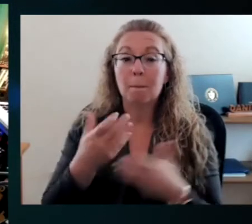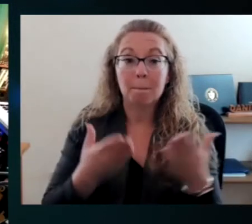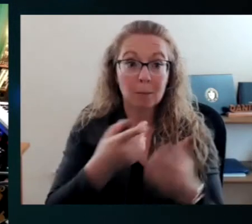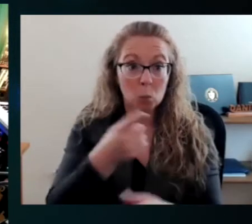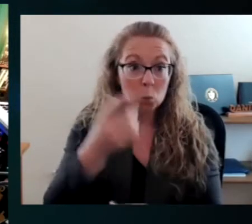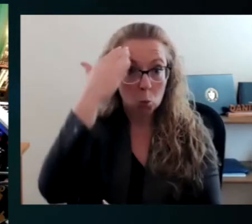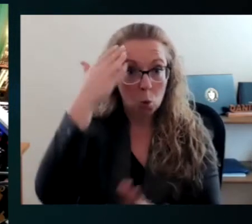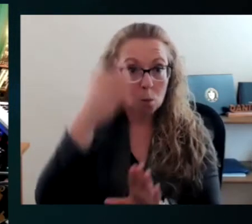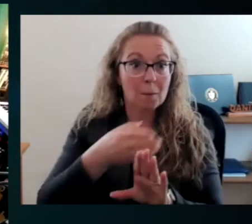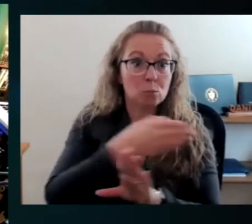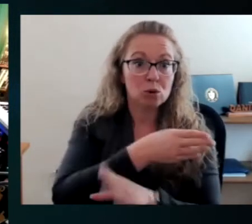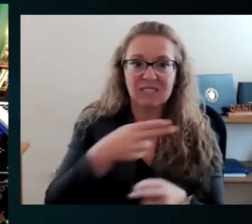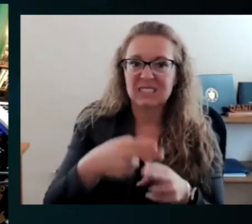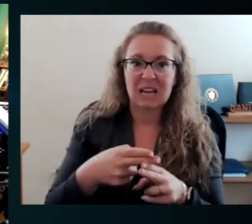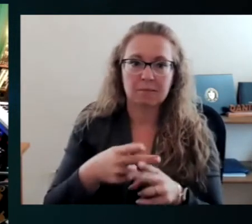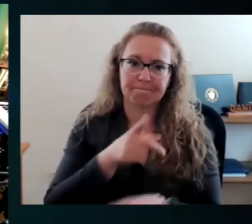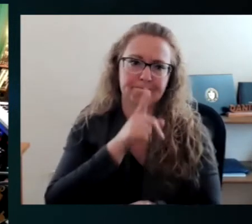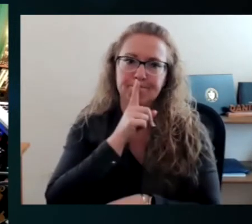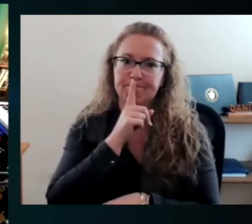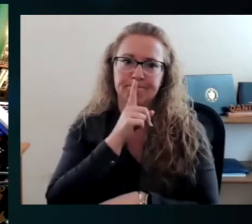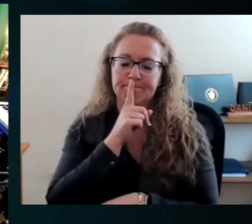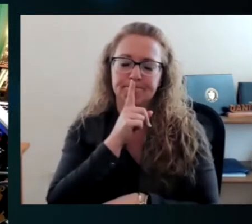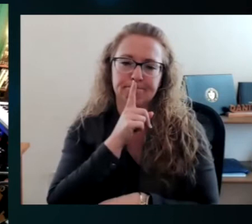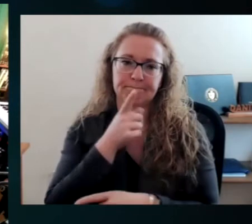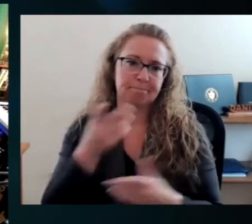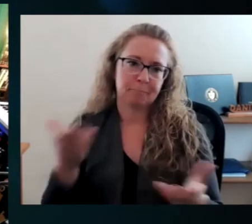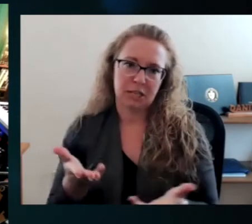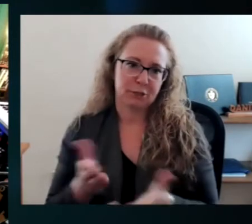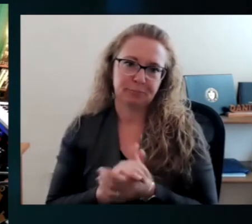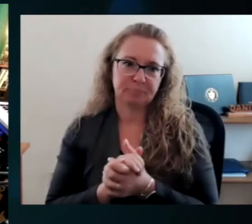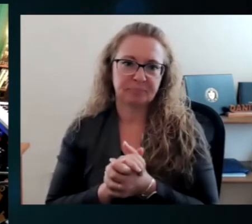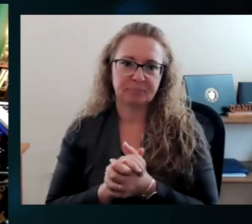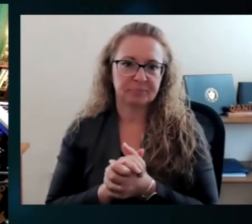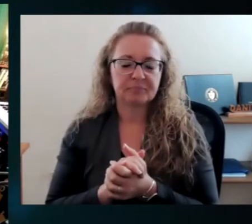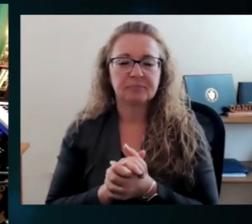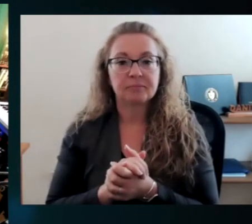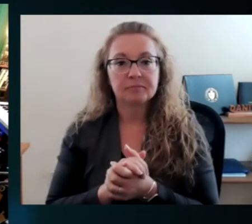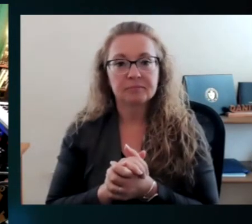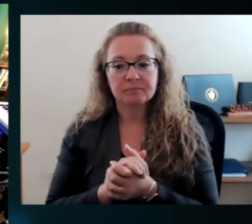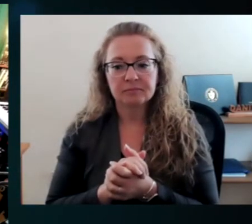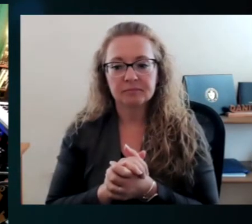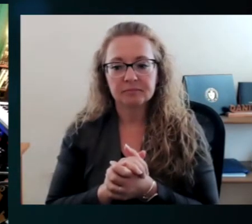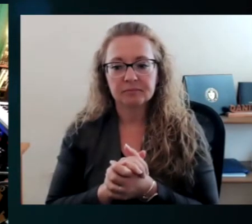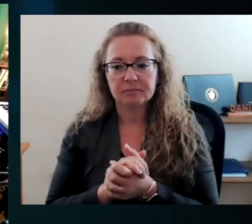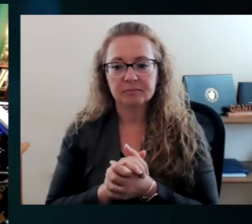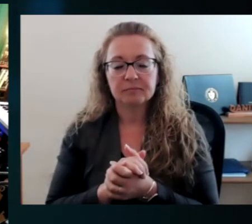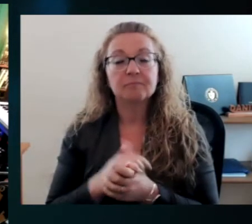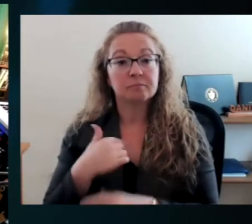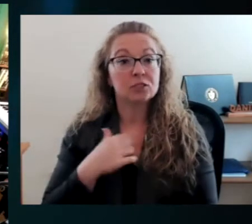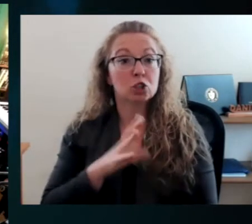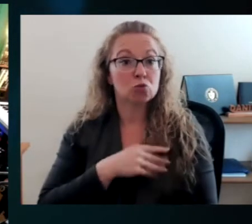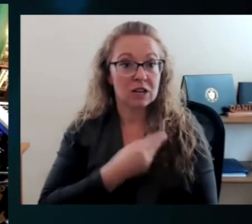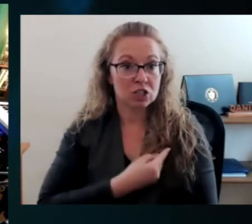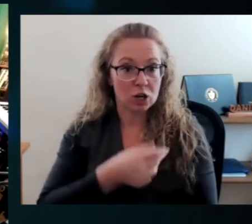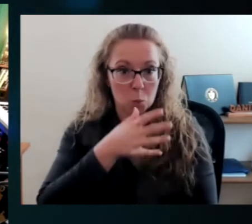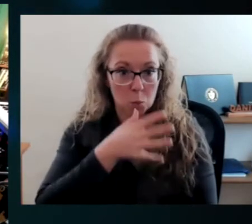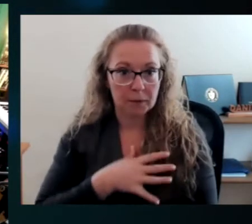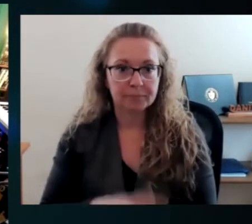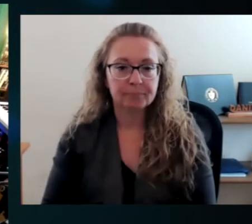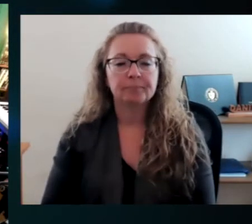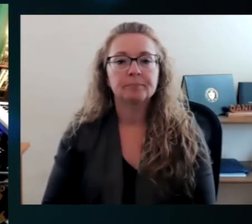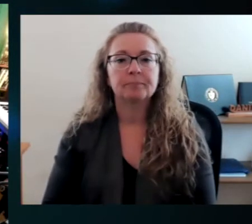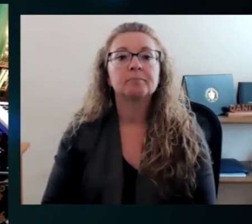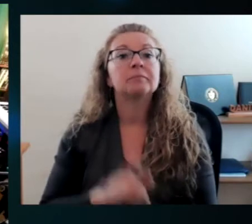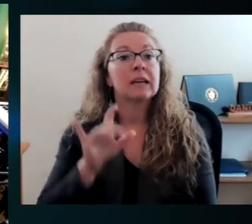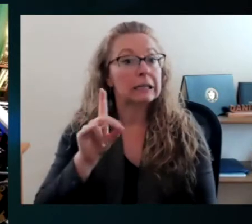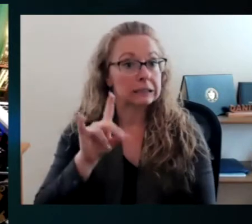uttered in these hallowed halls. Um, I I'm a transgender woman. I came out and began my